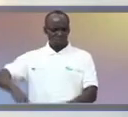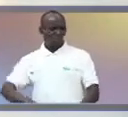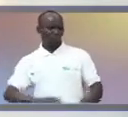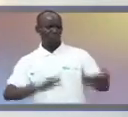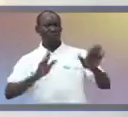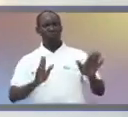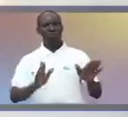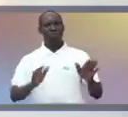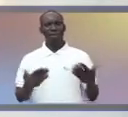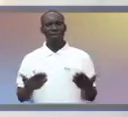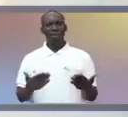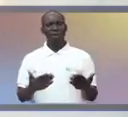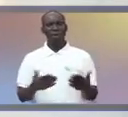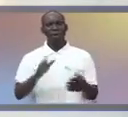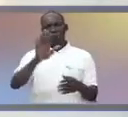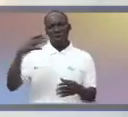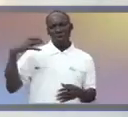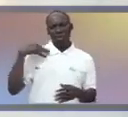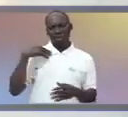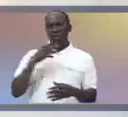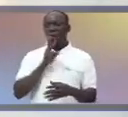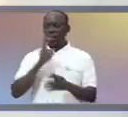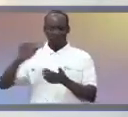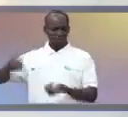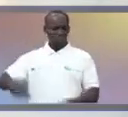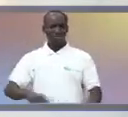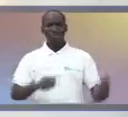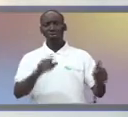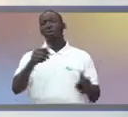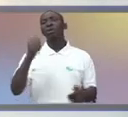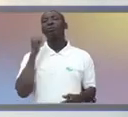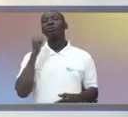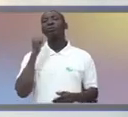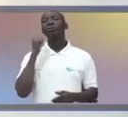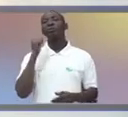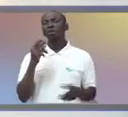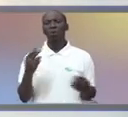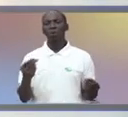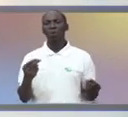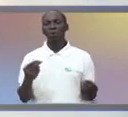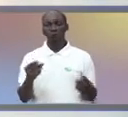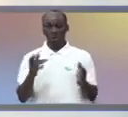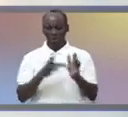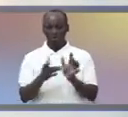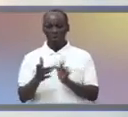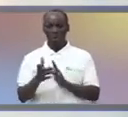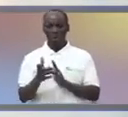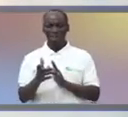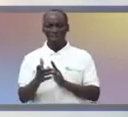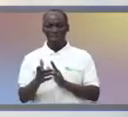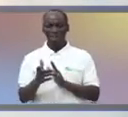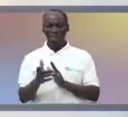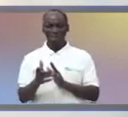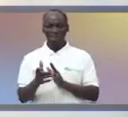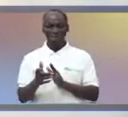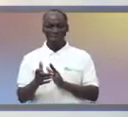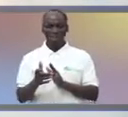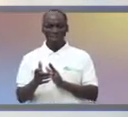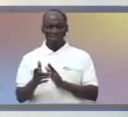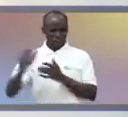aso no e na wo somfo wo mfa so yesu mo mo amo na su so benya bonu fefri efise ana bonu fa che